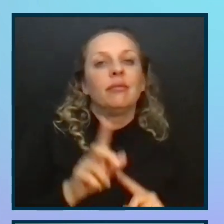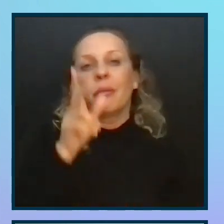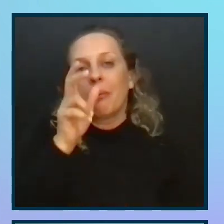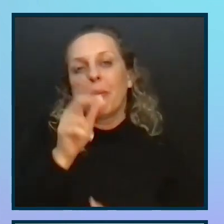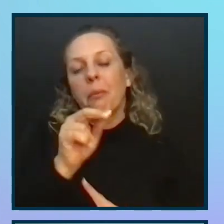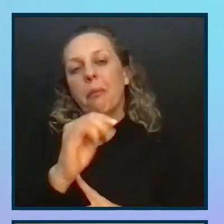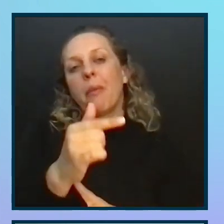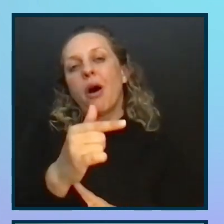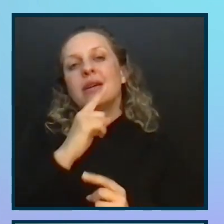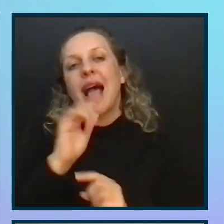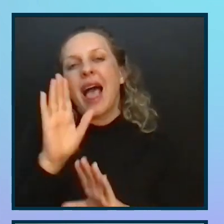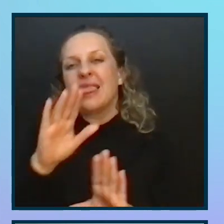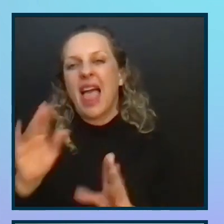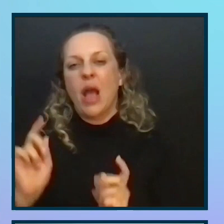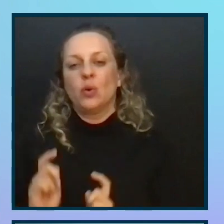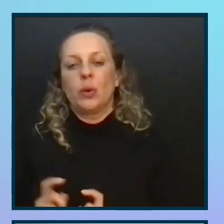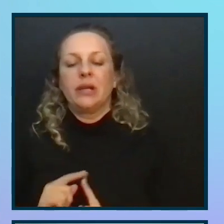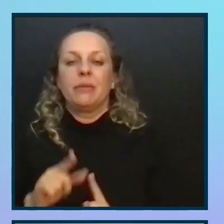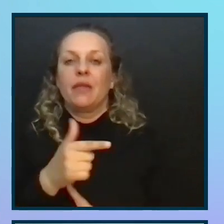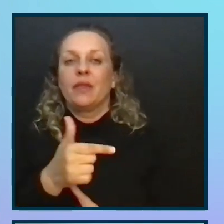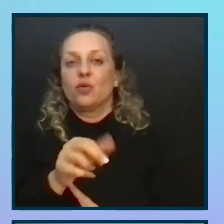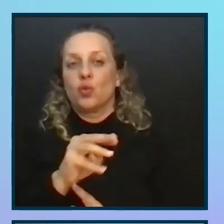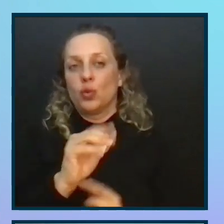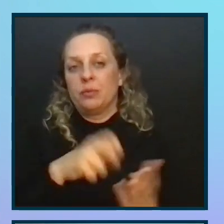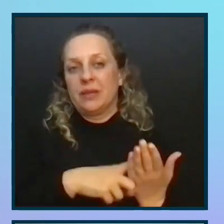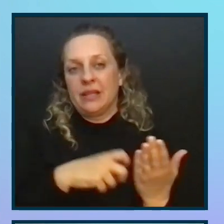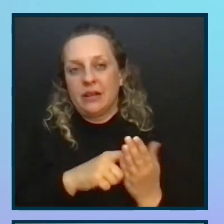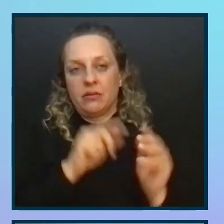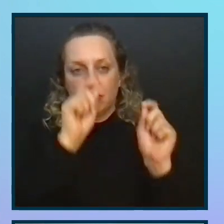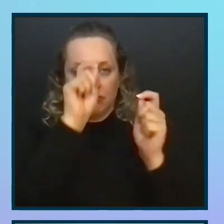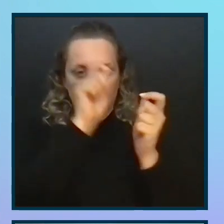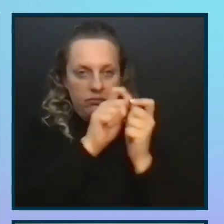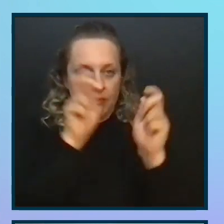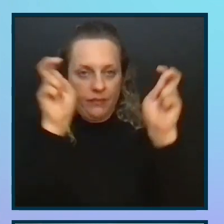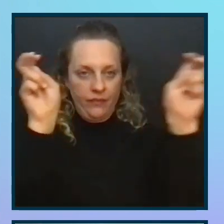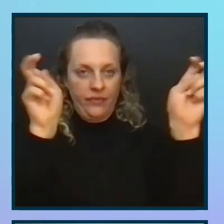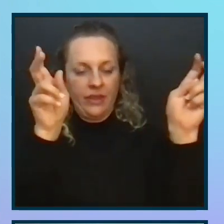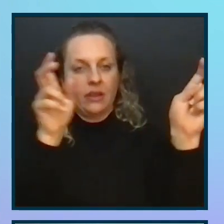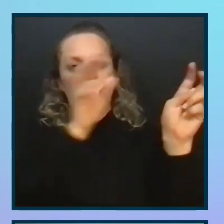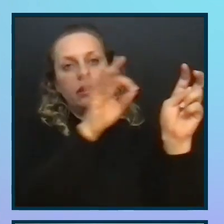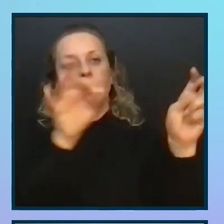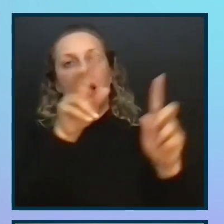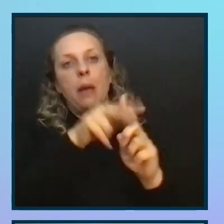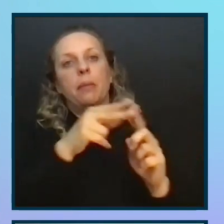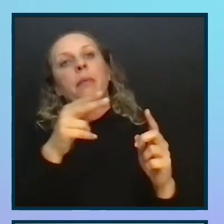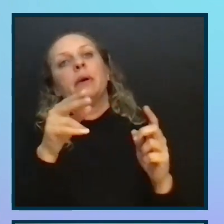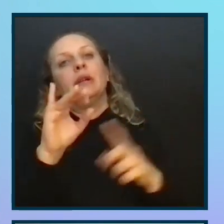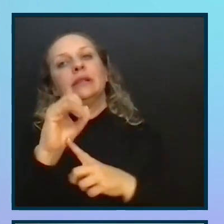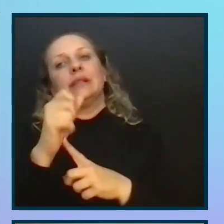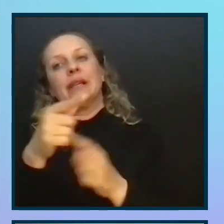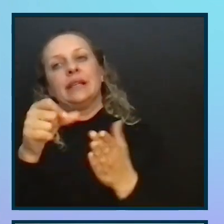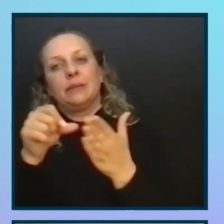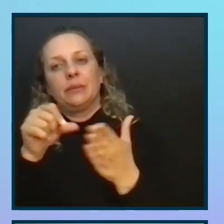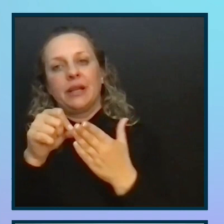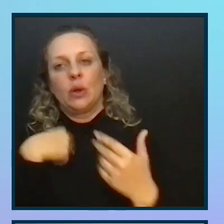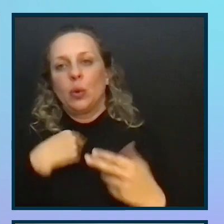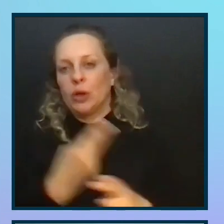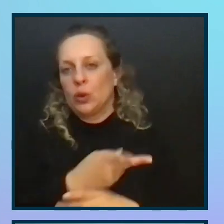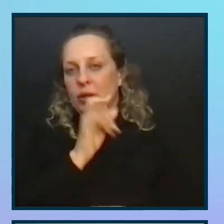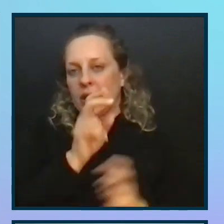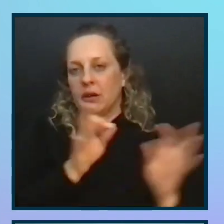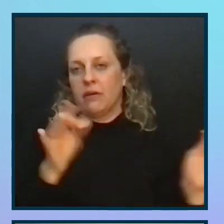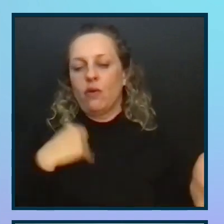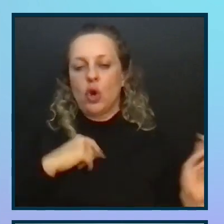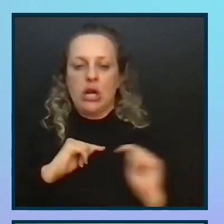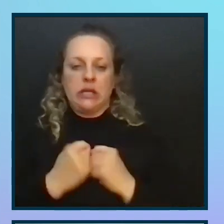tweaks. But anyway, this groom ticket, I made a nice concise title, implement new settings page. That's kind of the voicing our team uses.